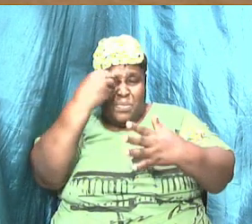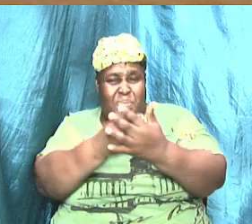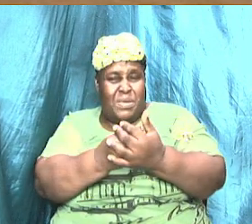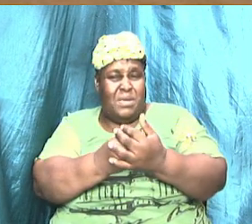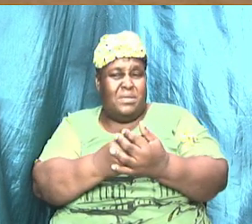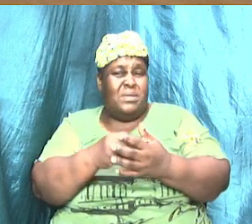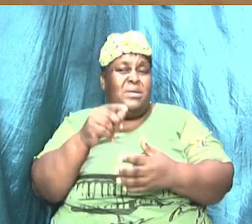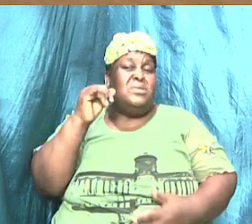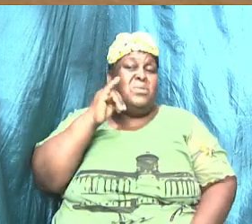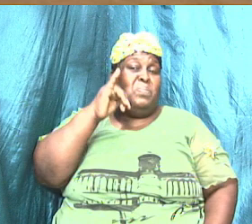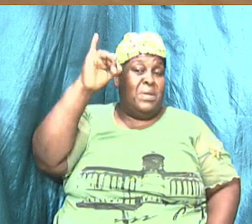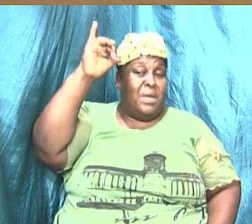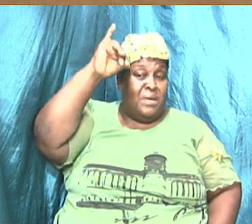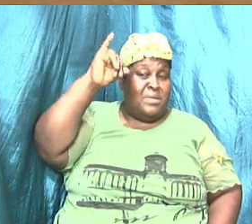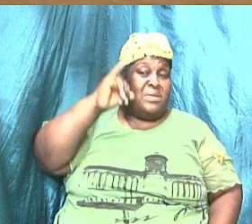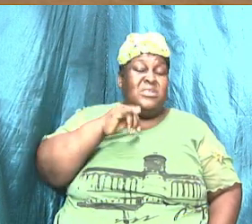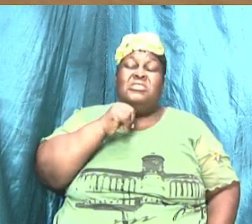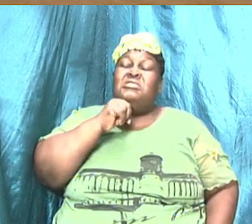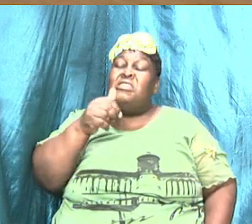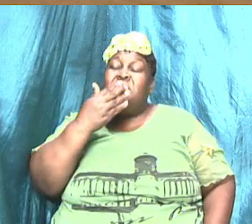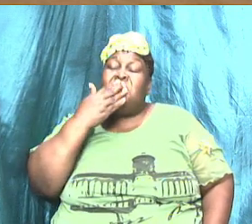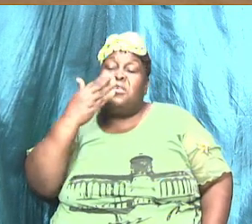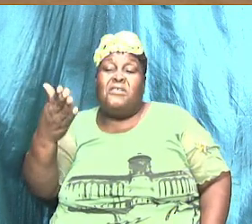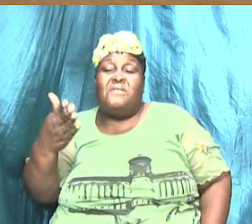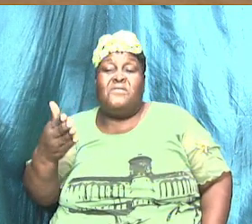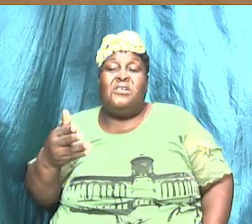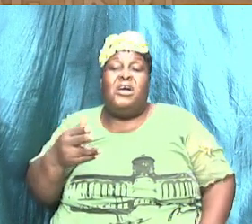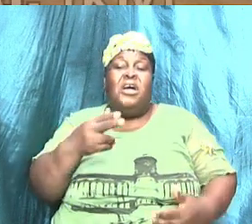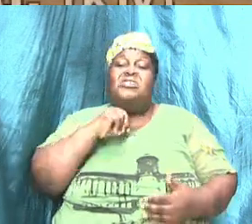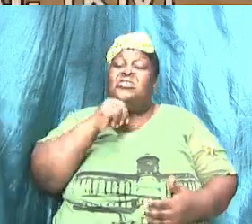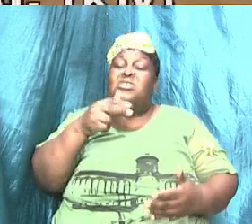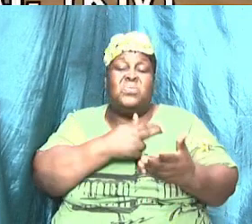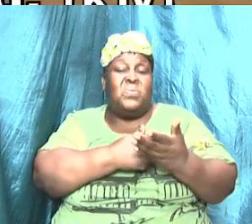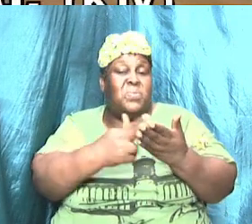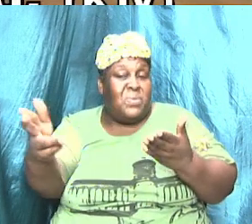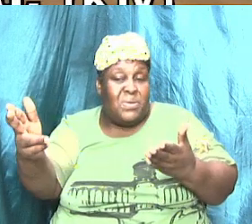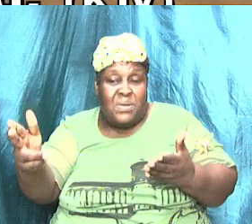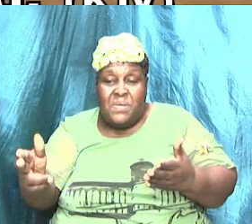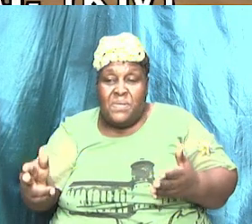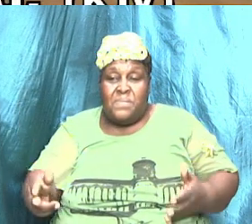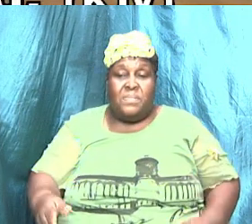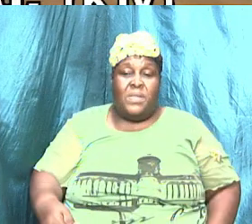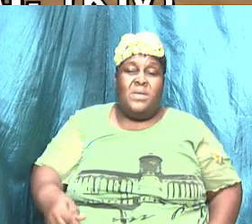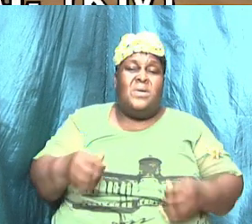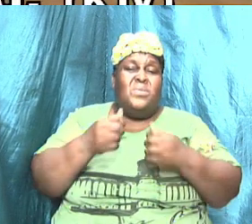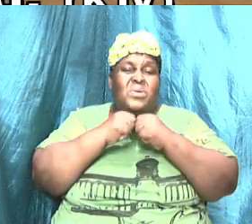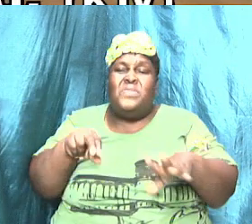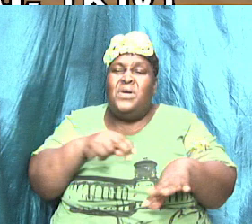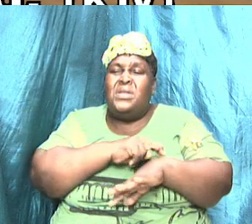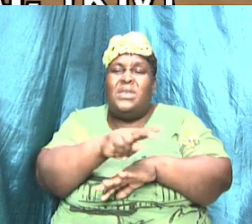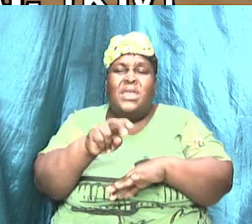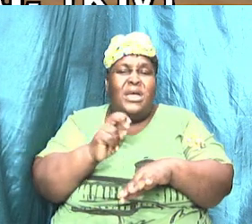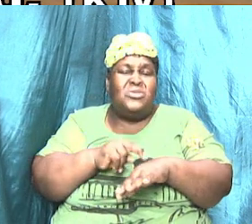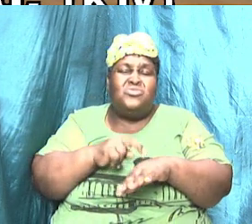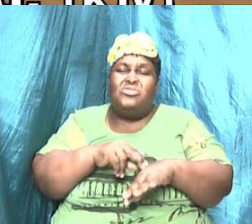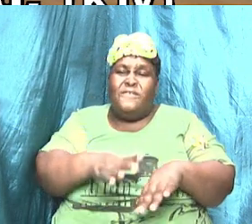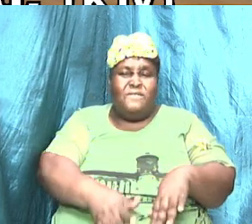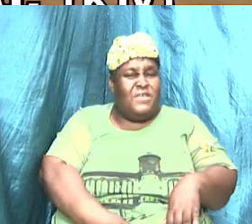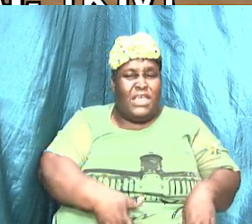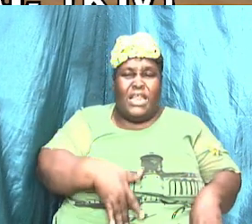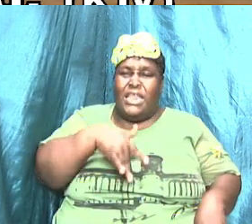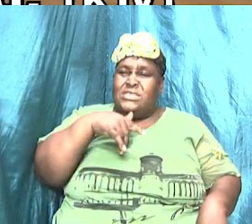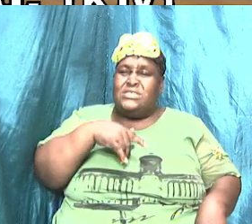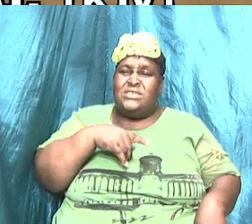parents Unthankful Unholy Without natural affection